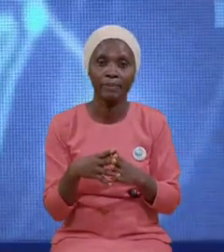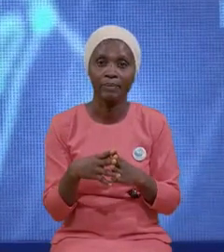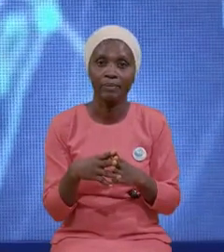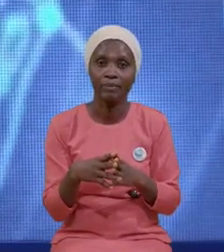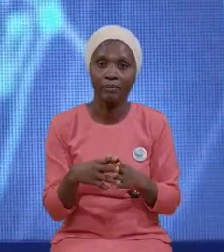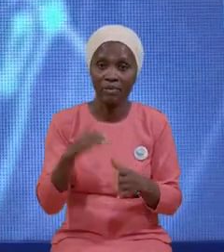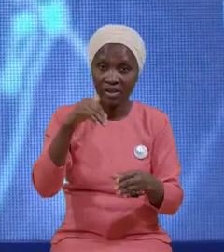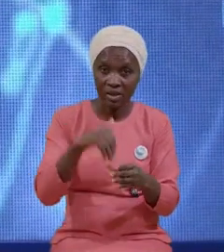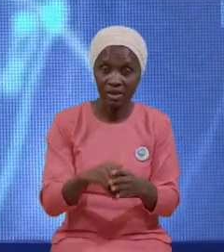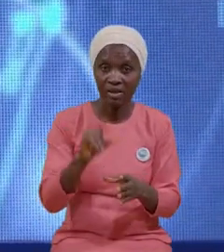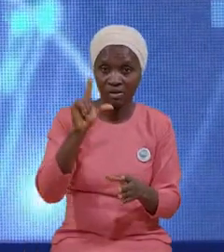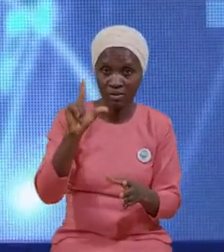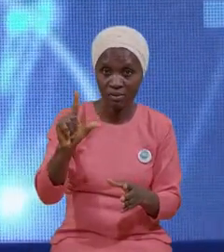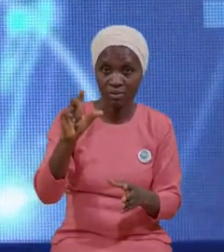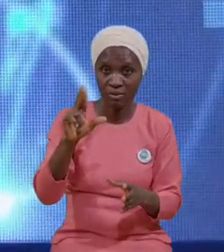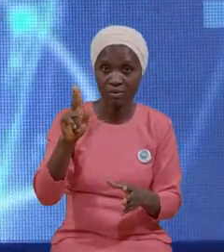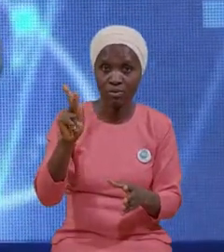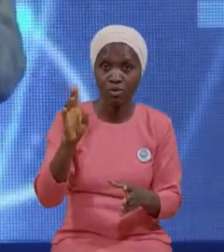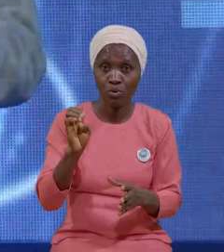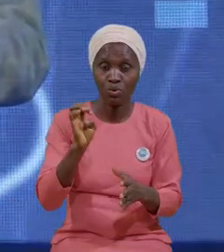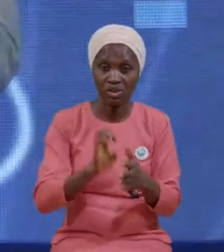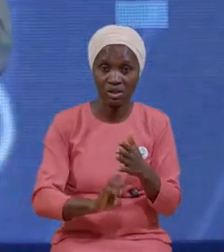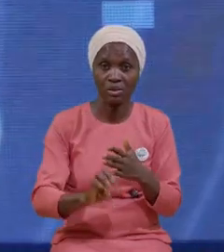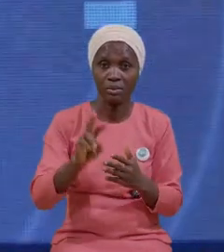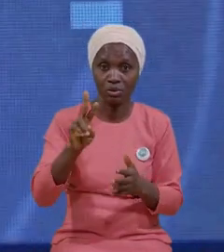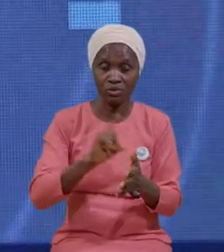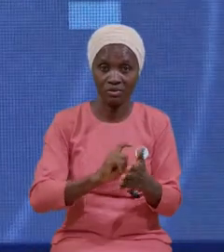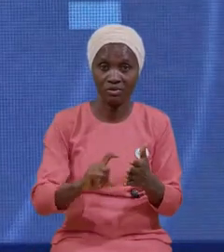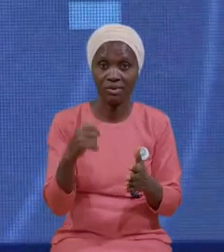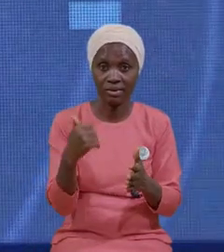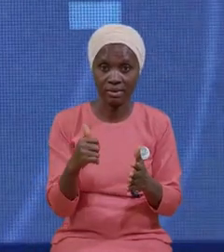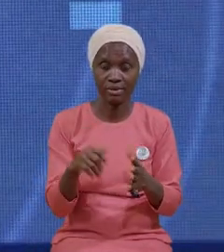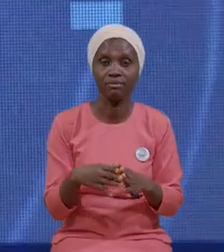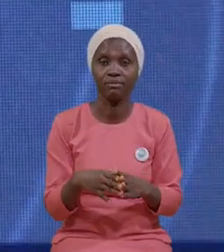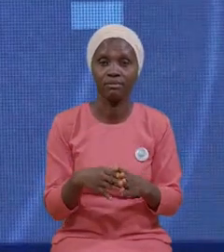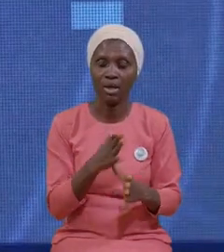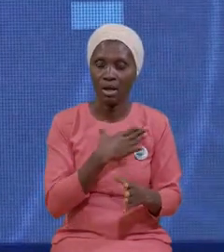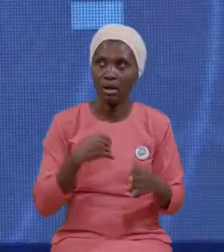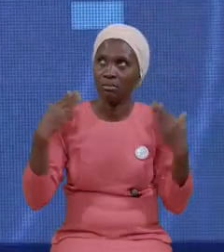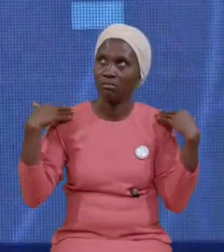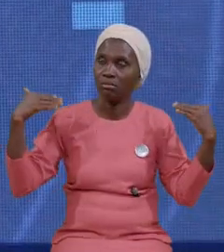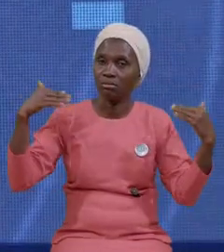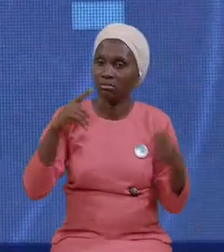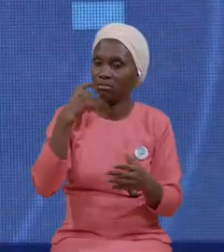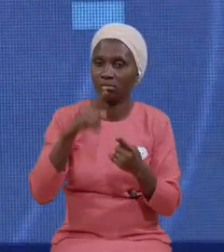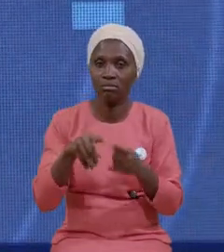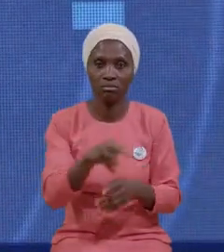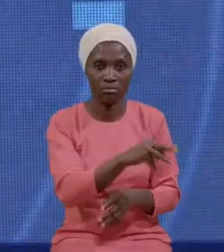Luke chapter 2 verse 10. And the angel said unto them,